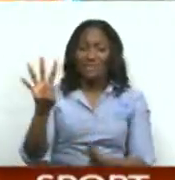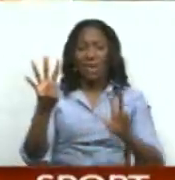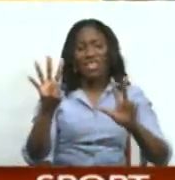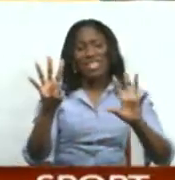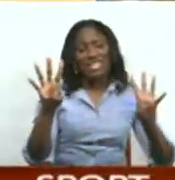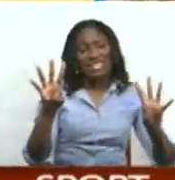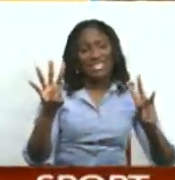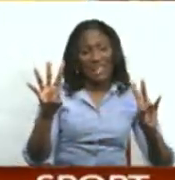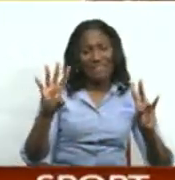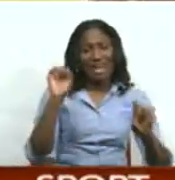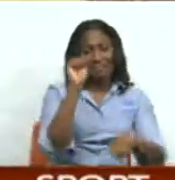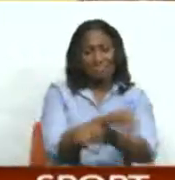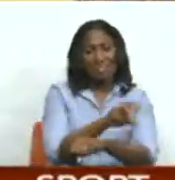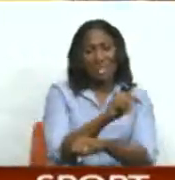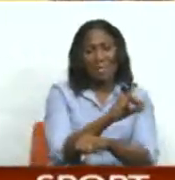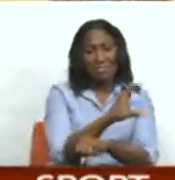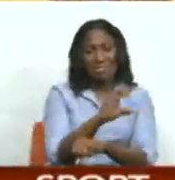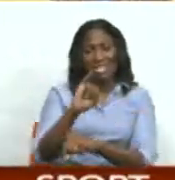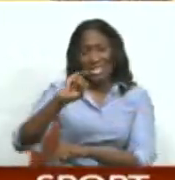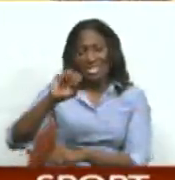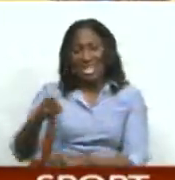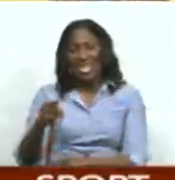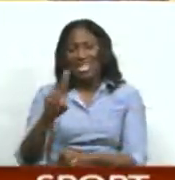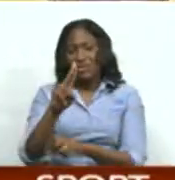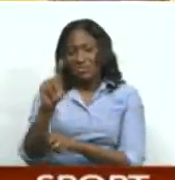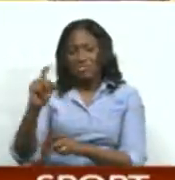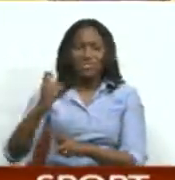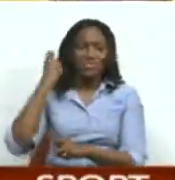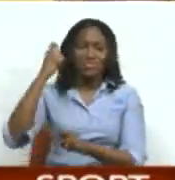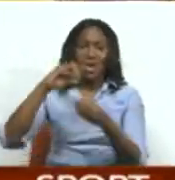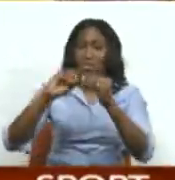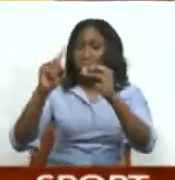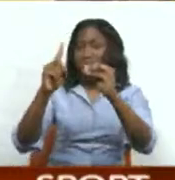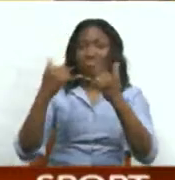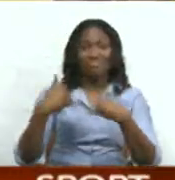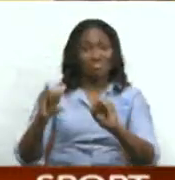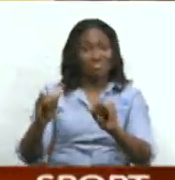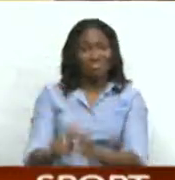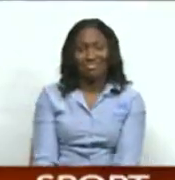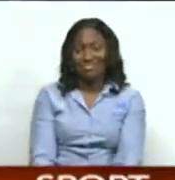win over MIC to stay at the top of the All Sectors Premiership Division.